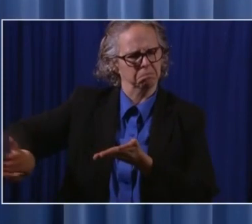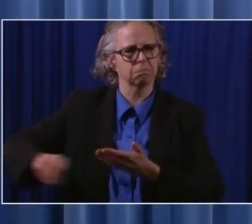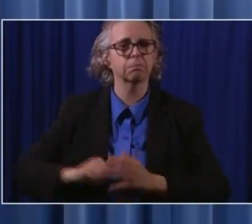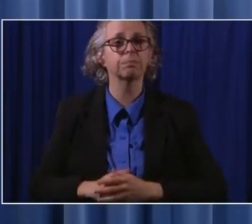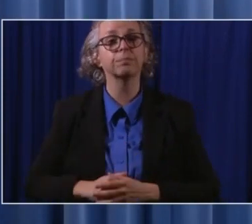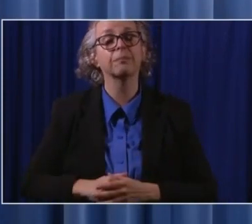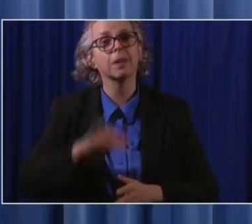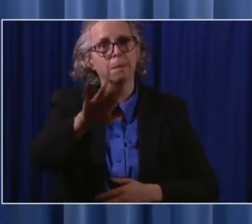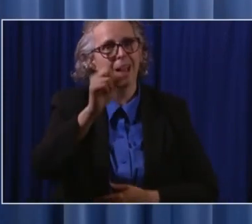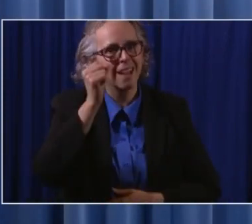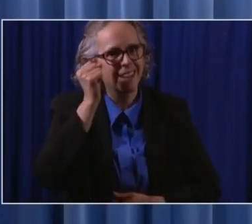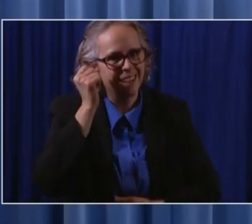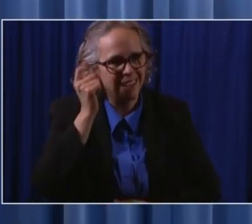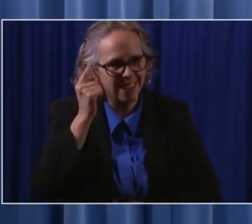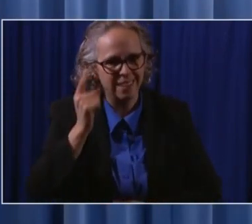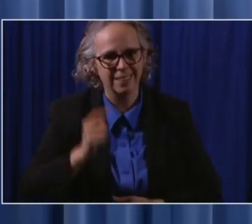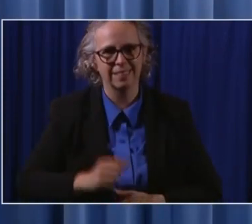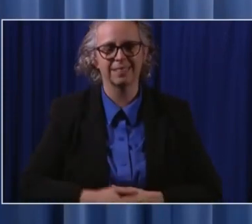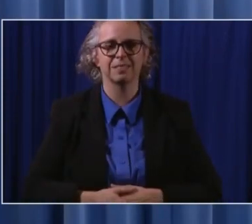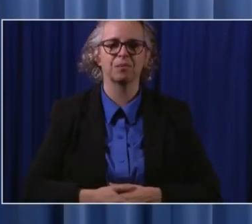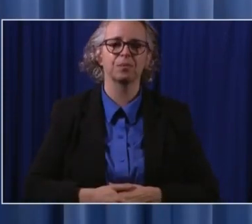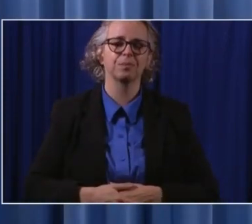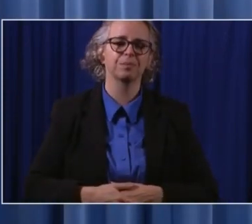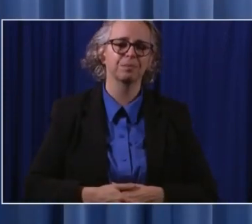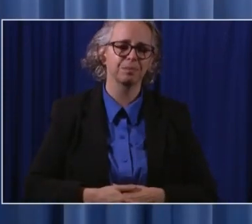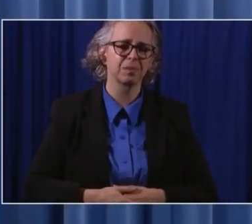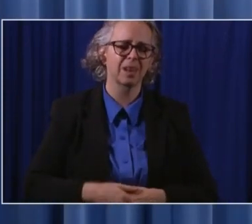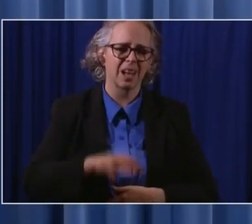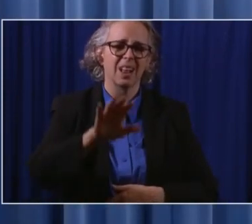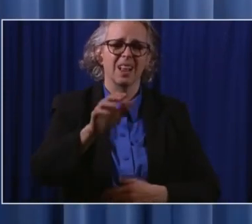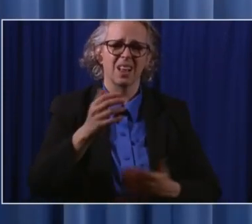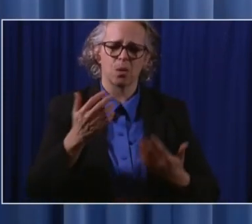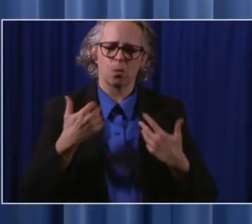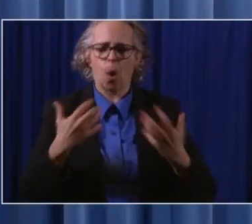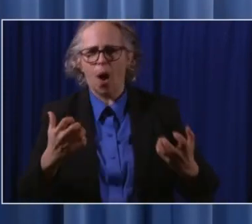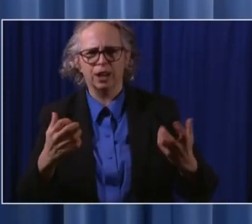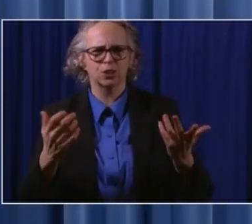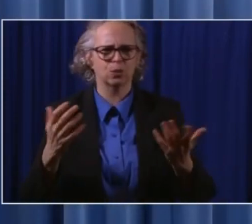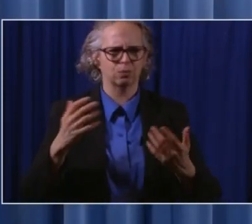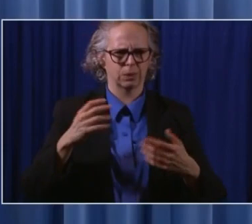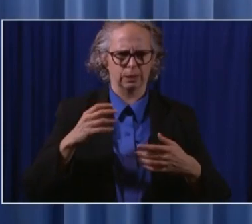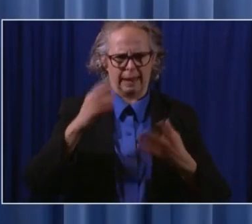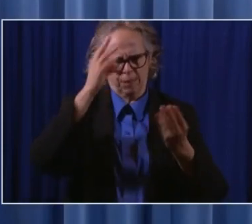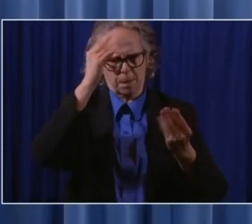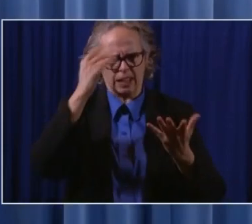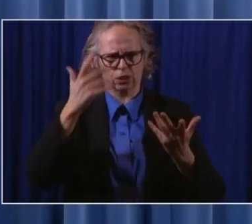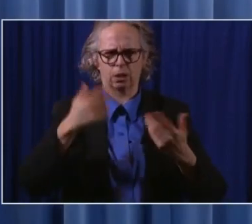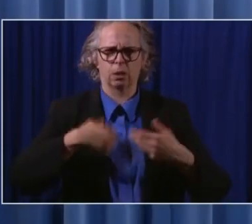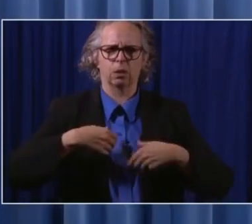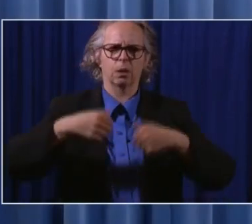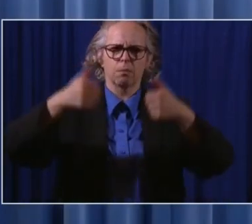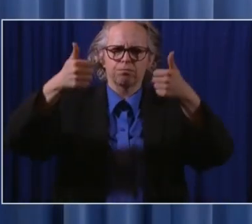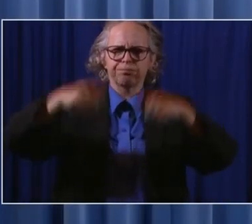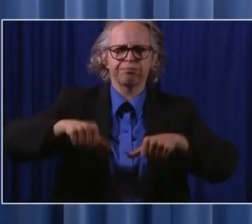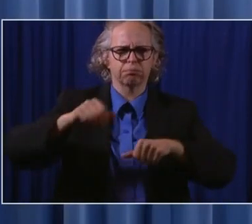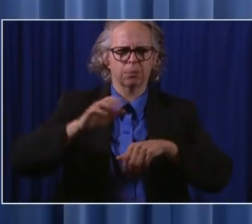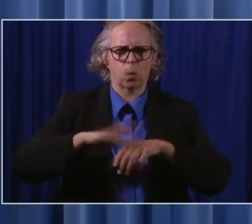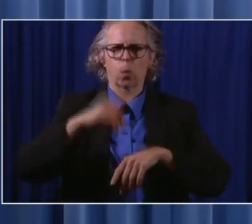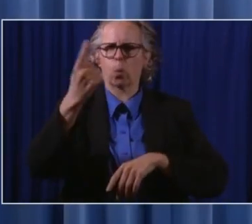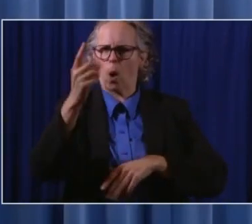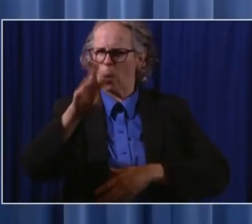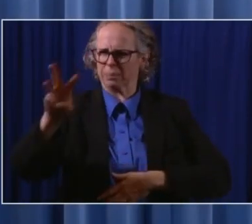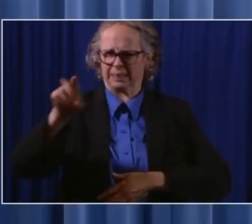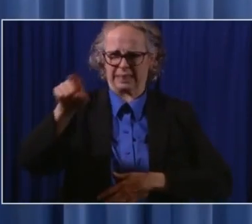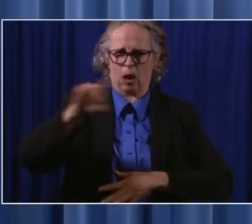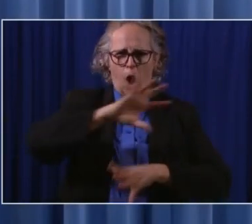one place so that anybody could go to the internet and look at them. And the reason we're doing this, to make